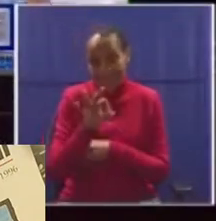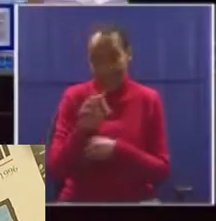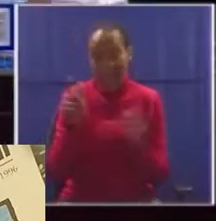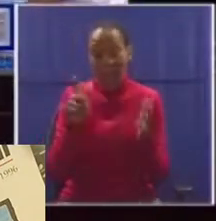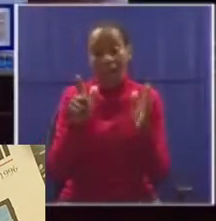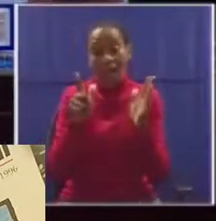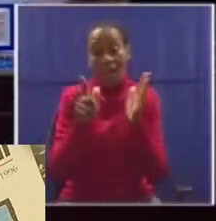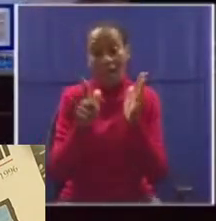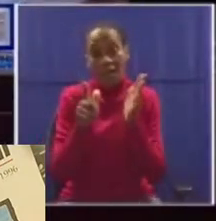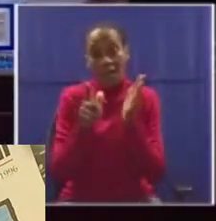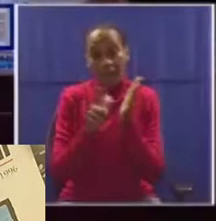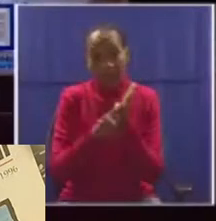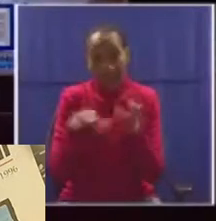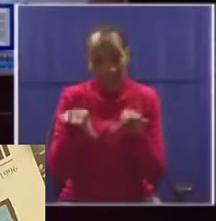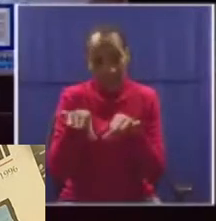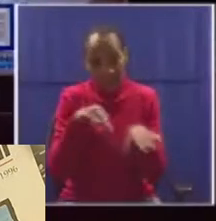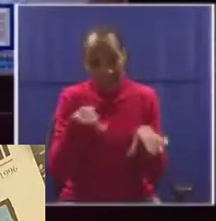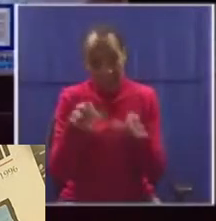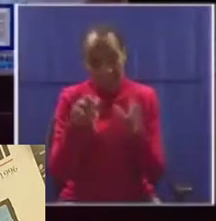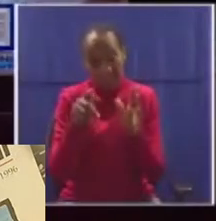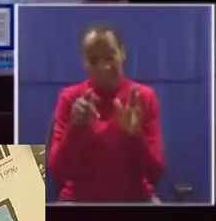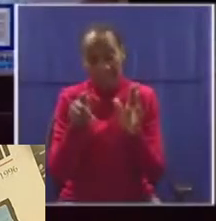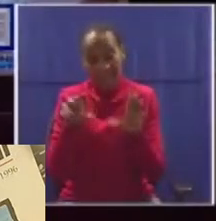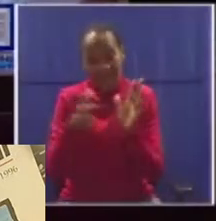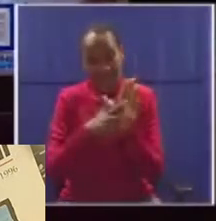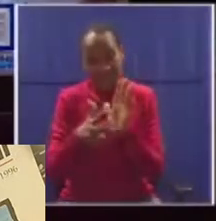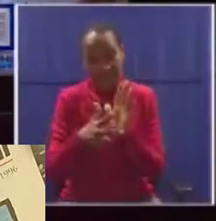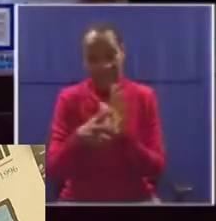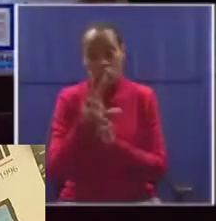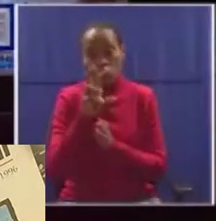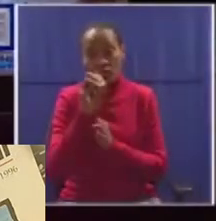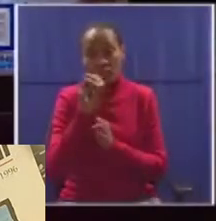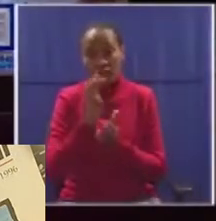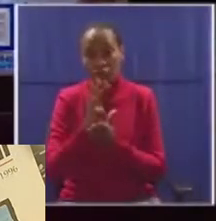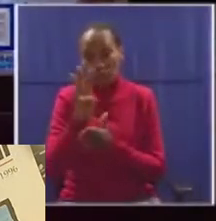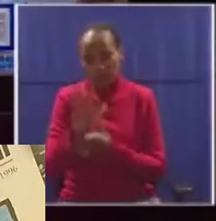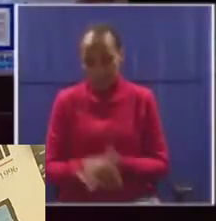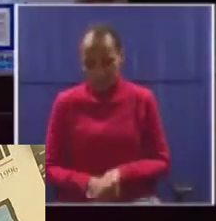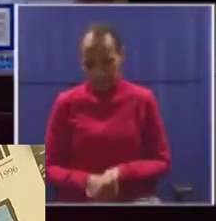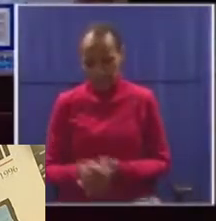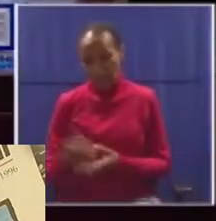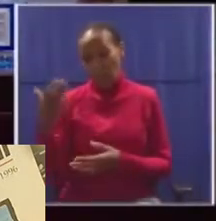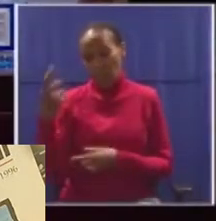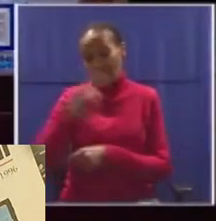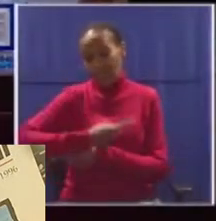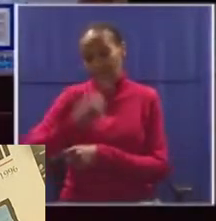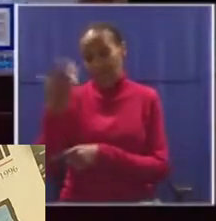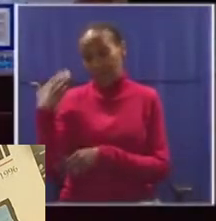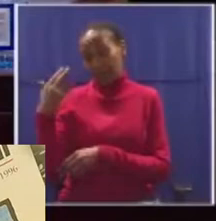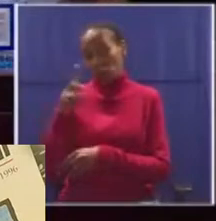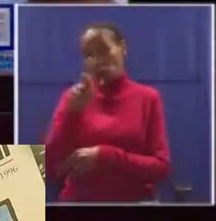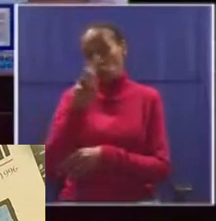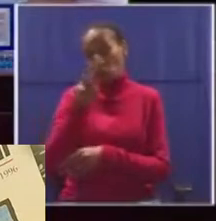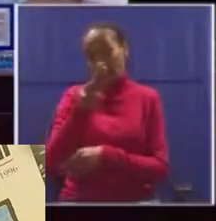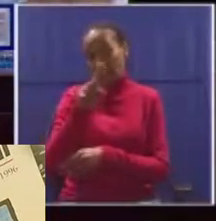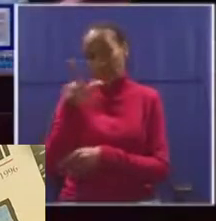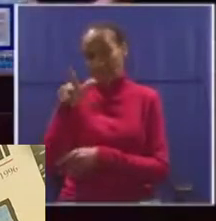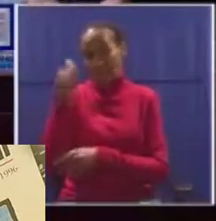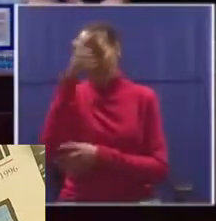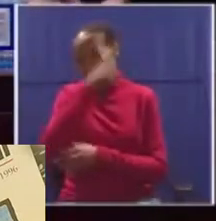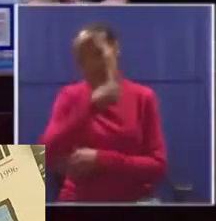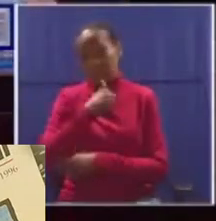Acts 2014. a few days ago on the 27th of April 20